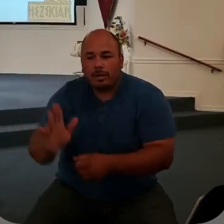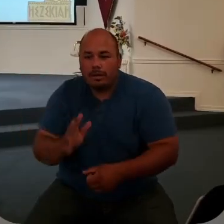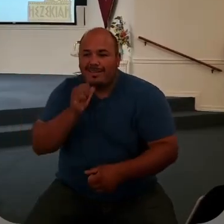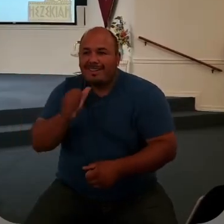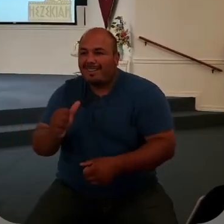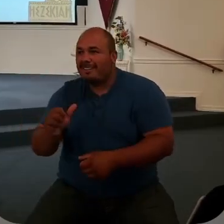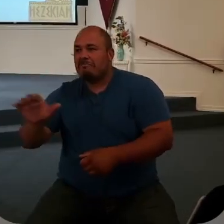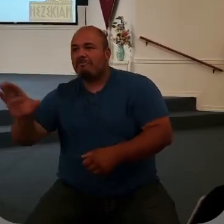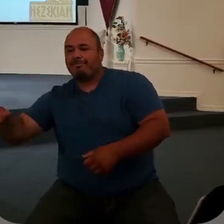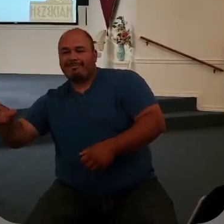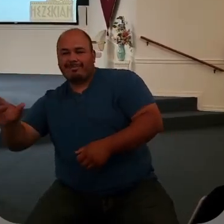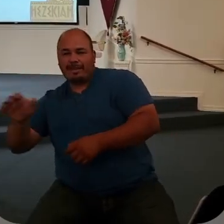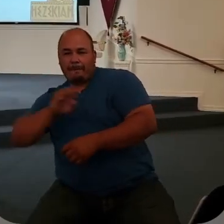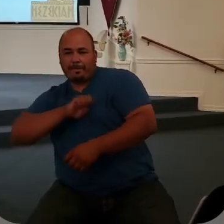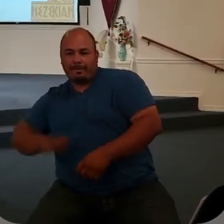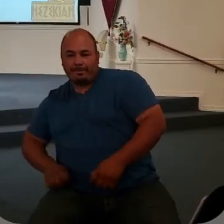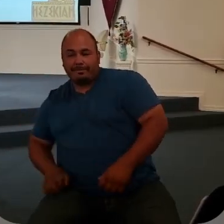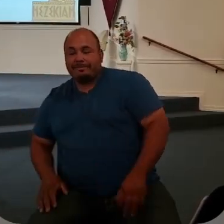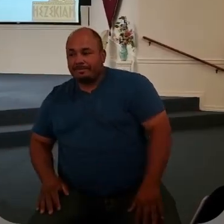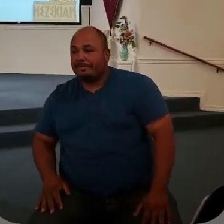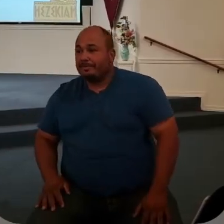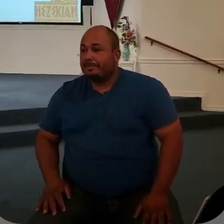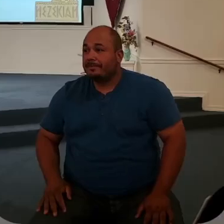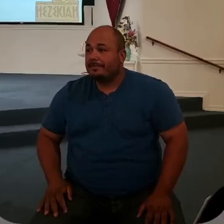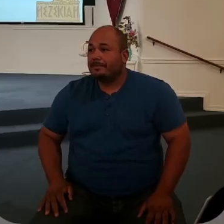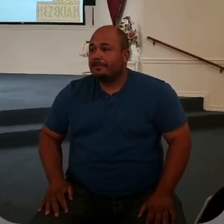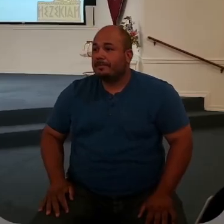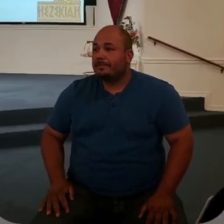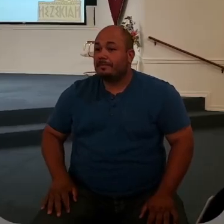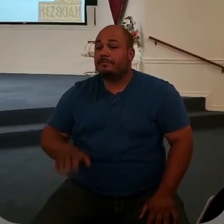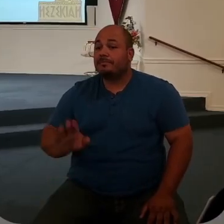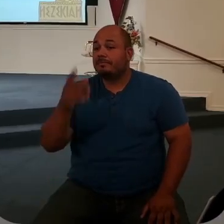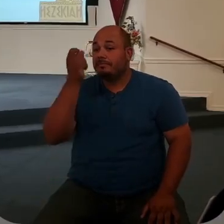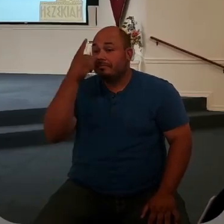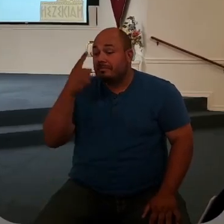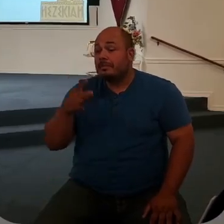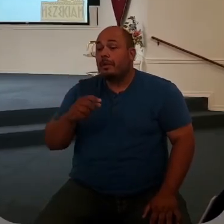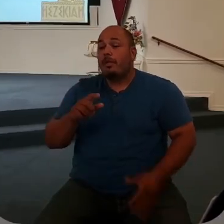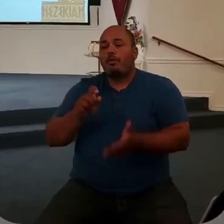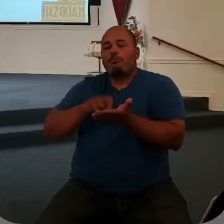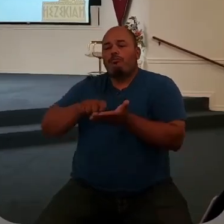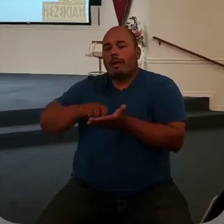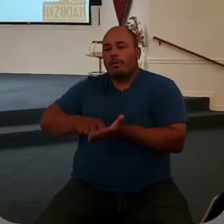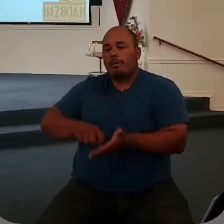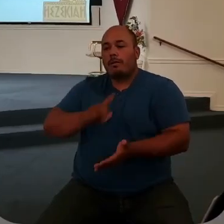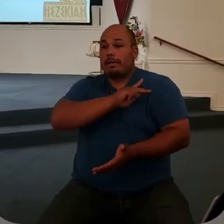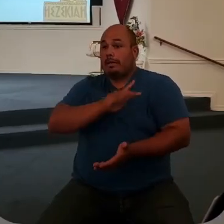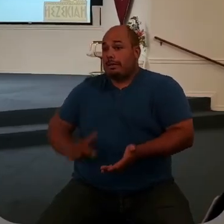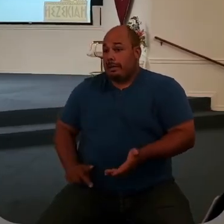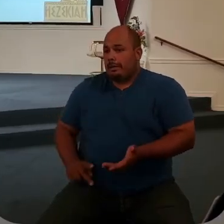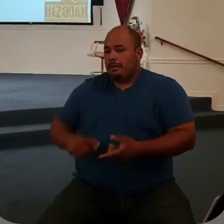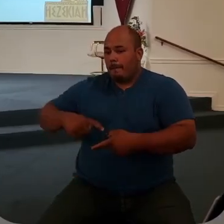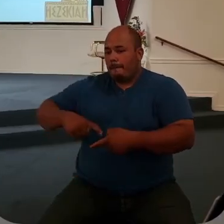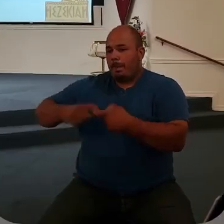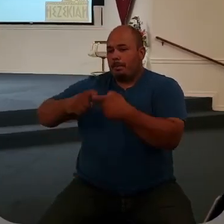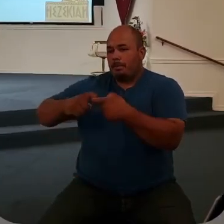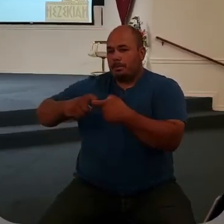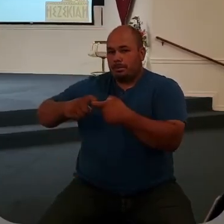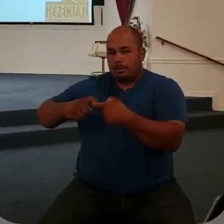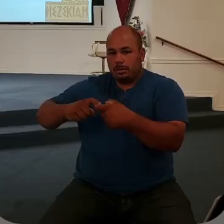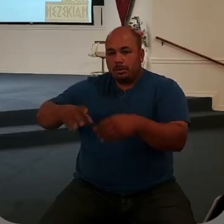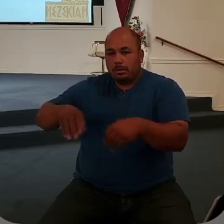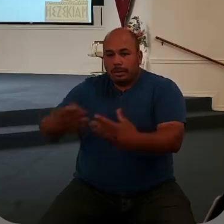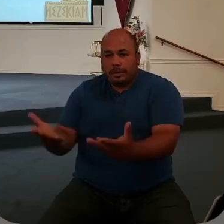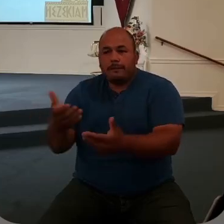Empire. Now, the writer of Kings pauses here for a moment in the story to give us a little context. This is